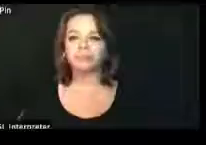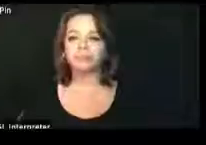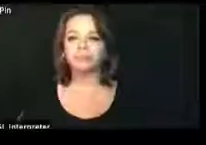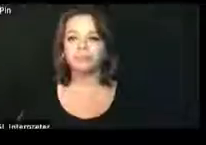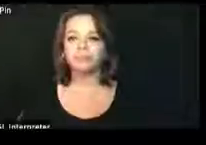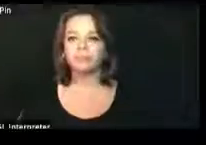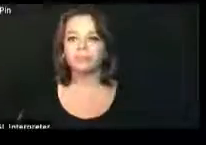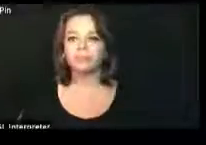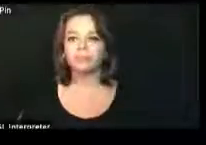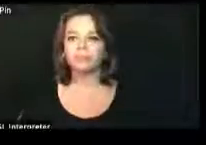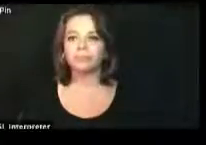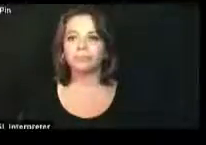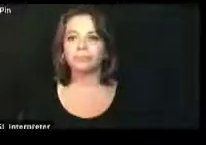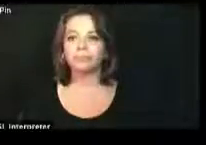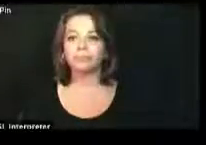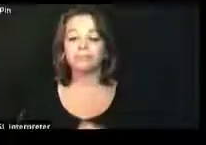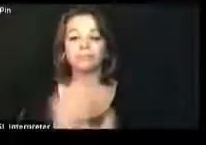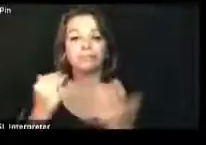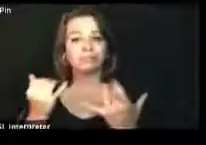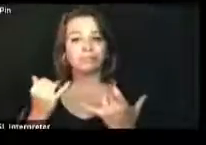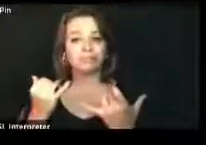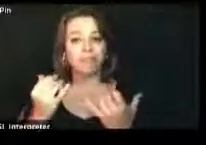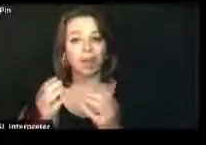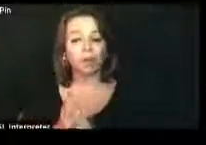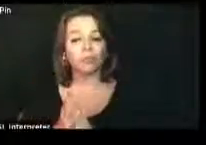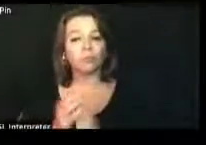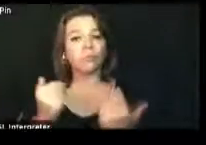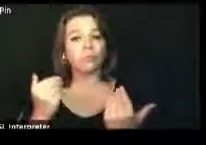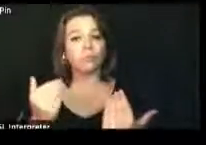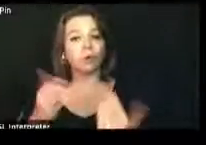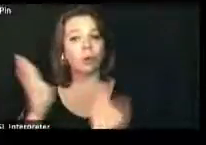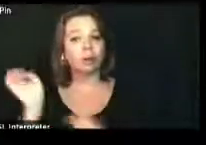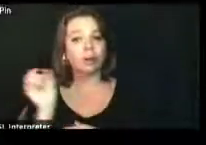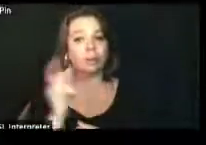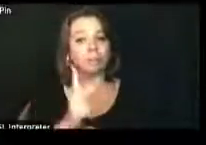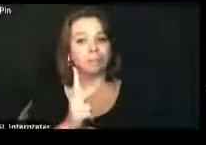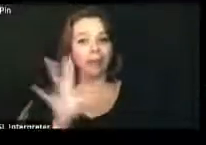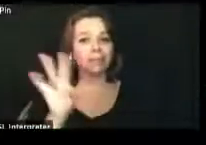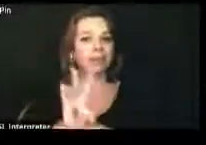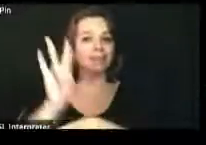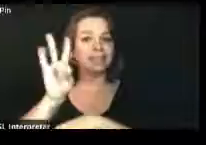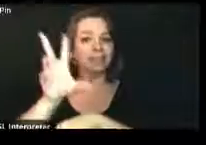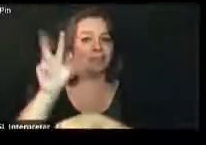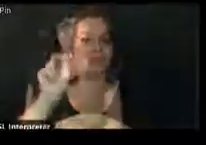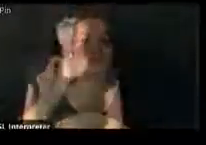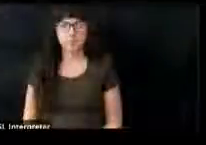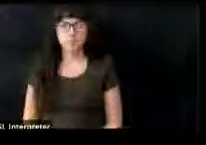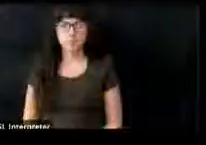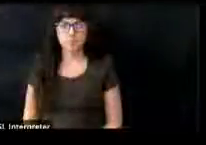And with that, let's meet back here at 7:30.